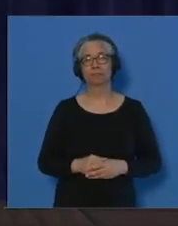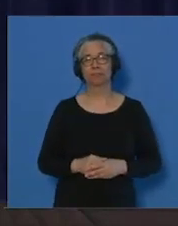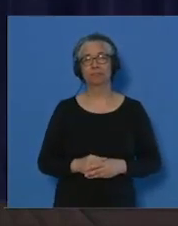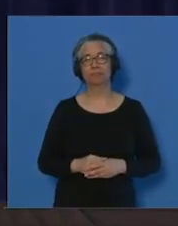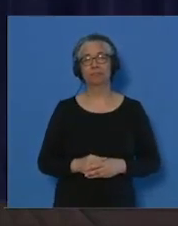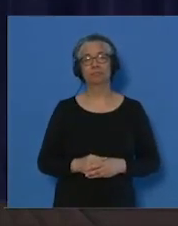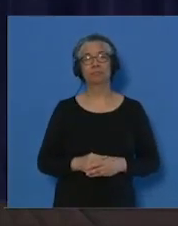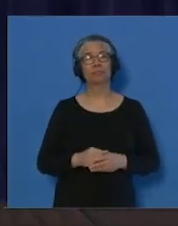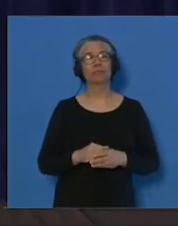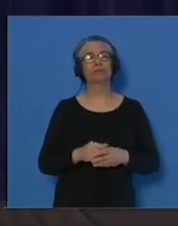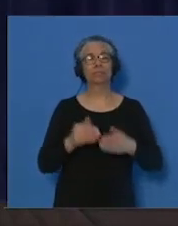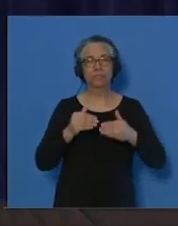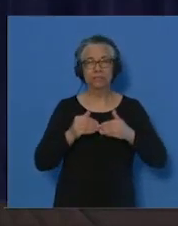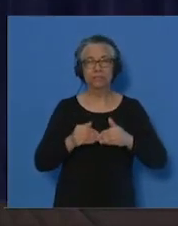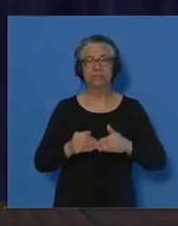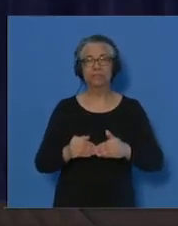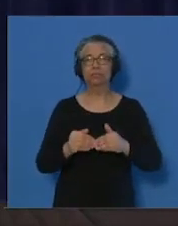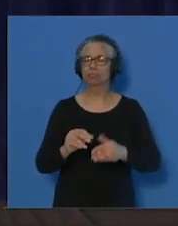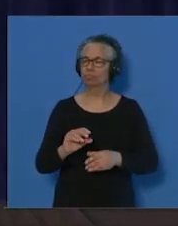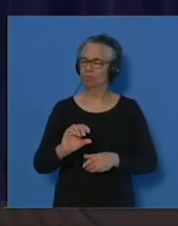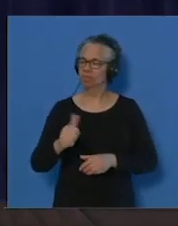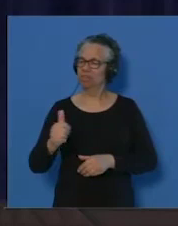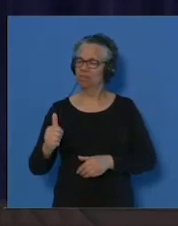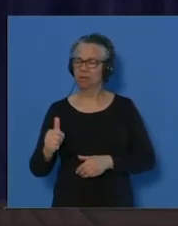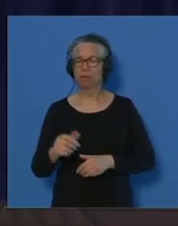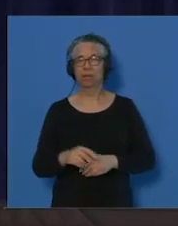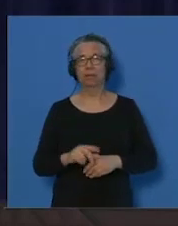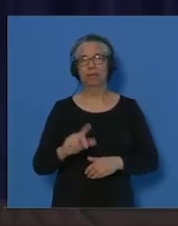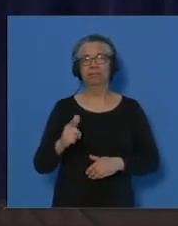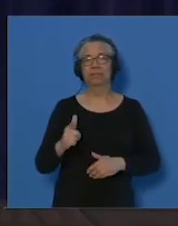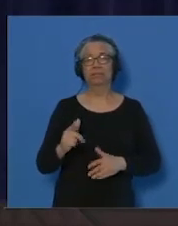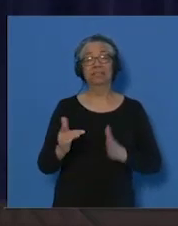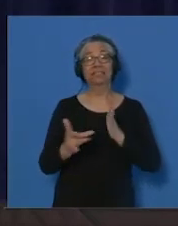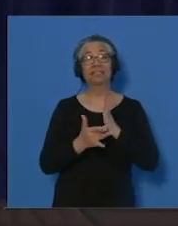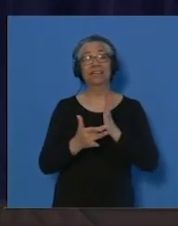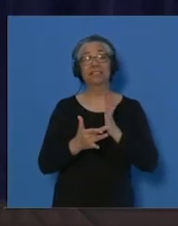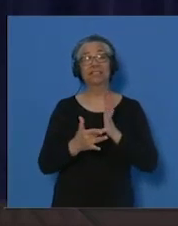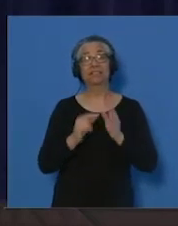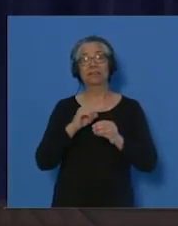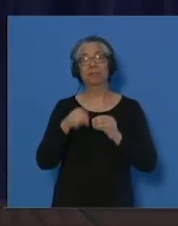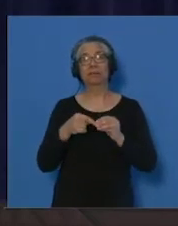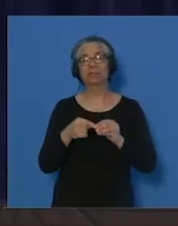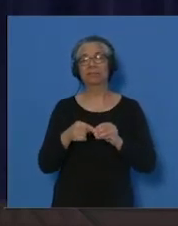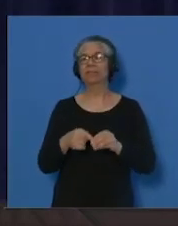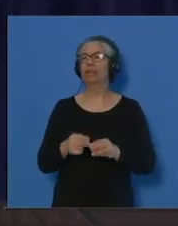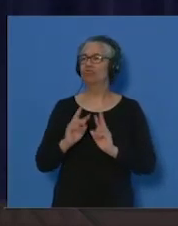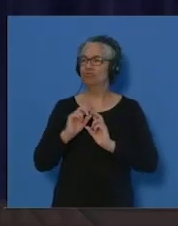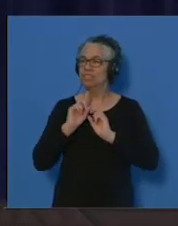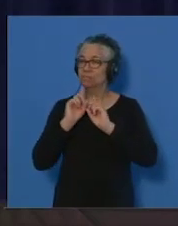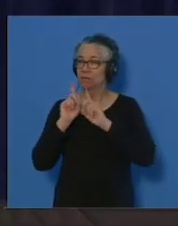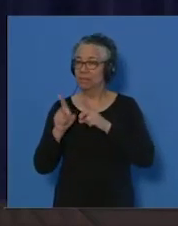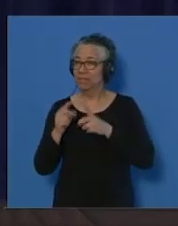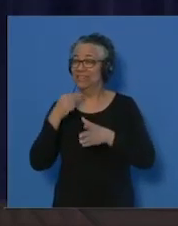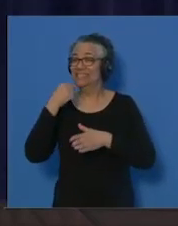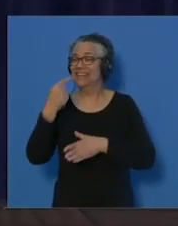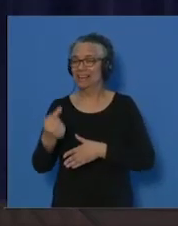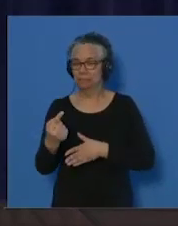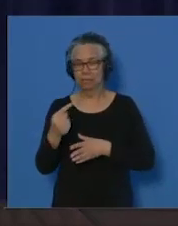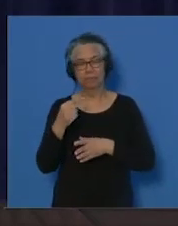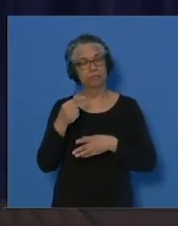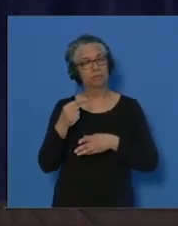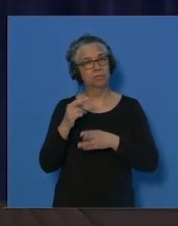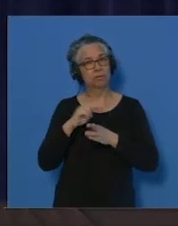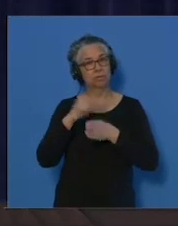Moving on to give a little bit more information about the technology surrounding the notification of the results. As of 3 p.m.